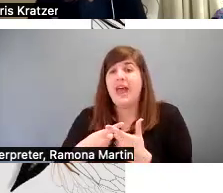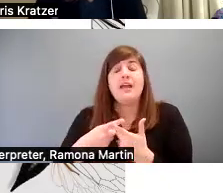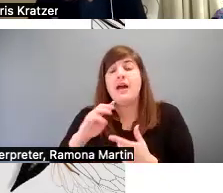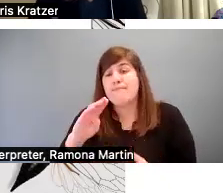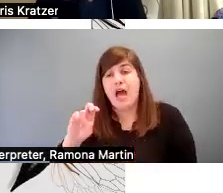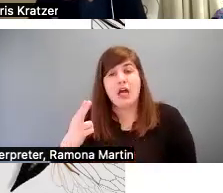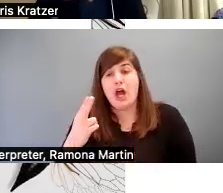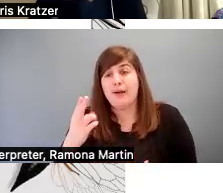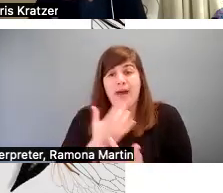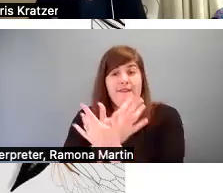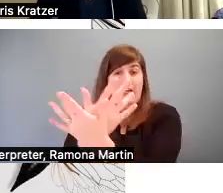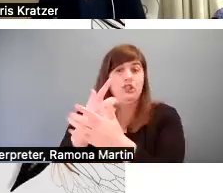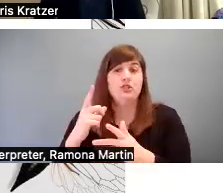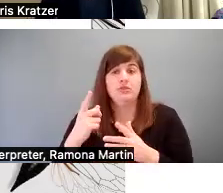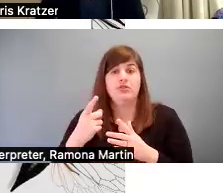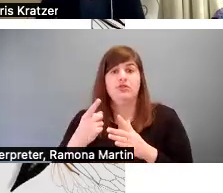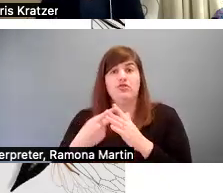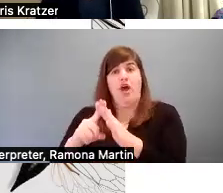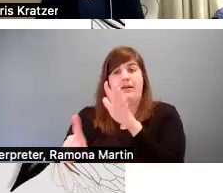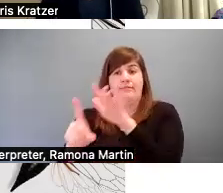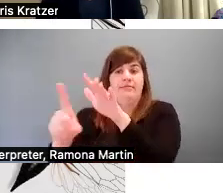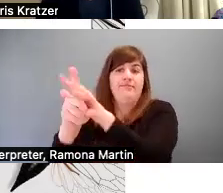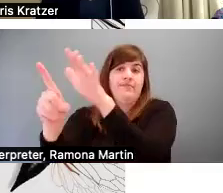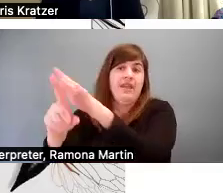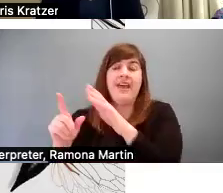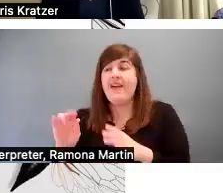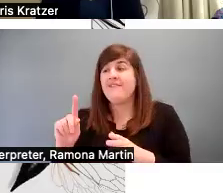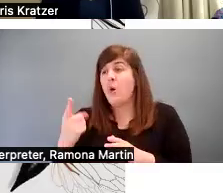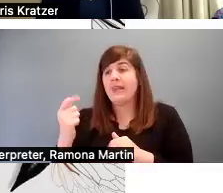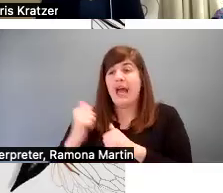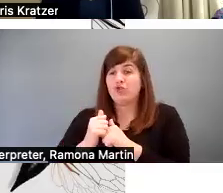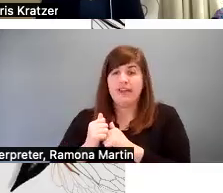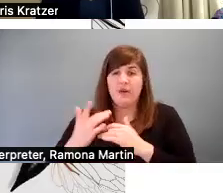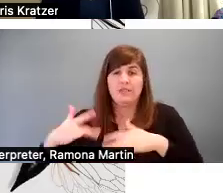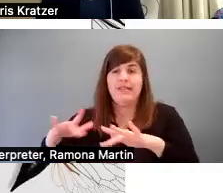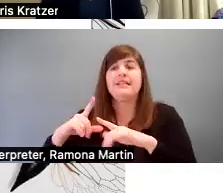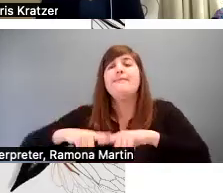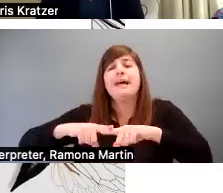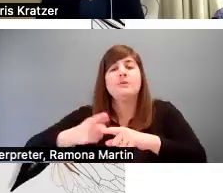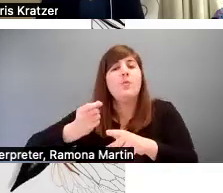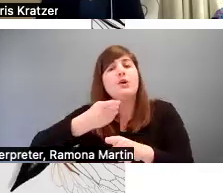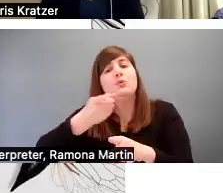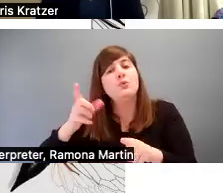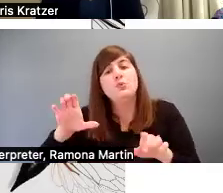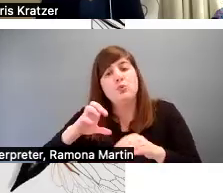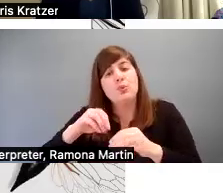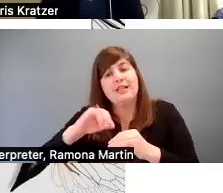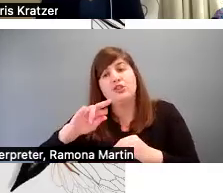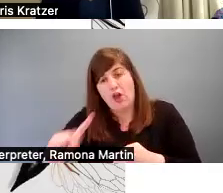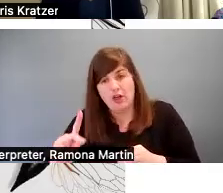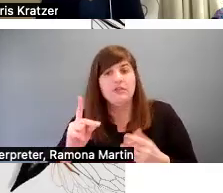backyard. They didn't hang out in my backyard when it was just concrete back there. So, like, what you do also impacts what bugs show up.